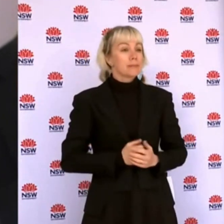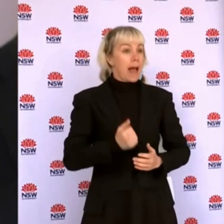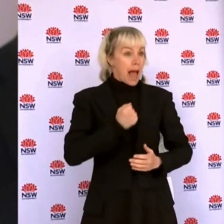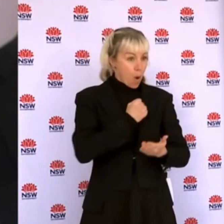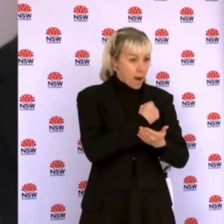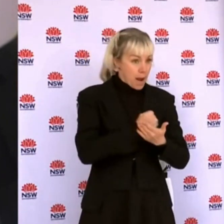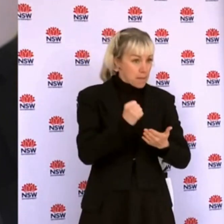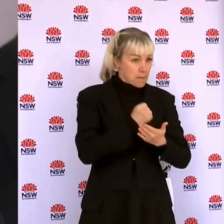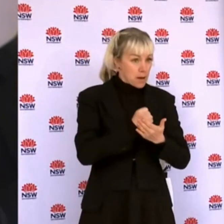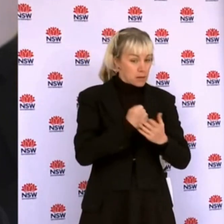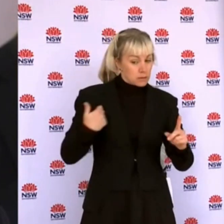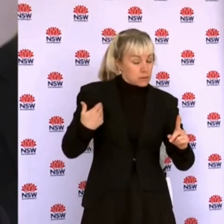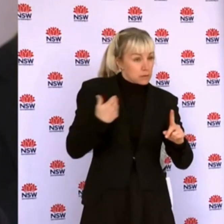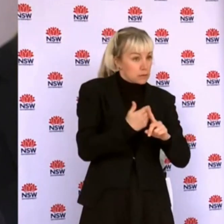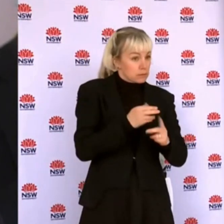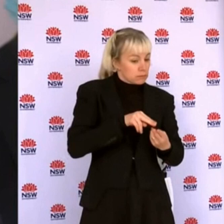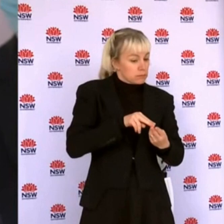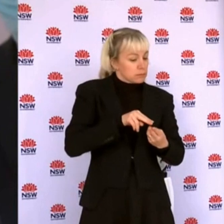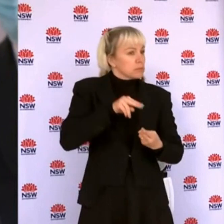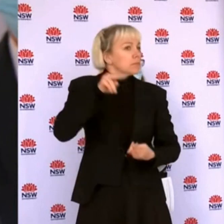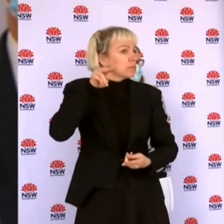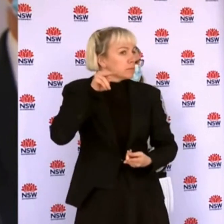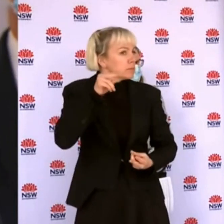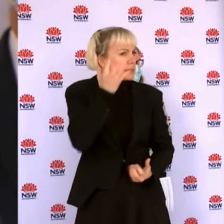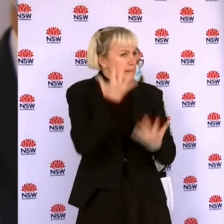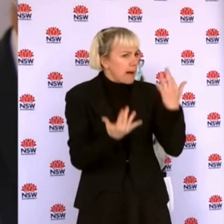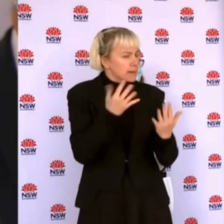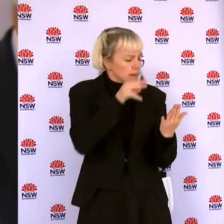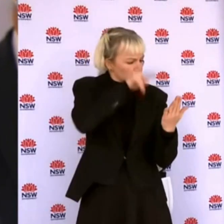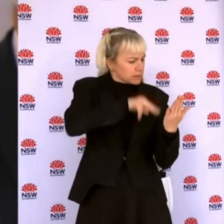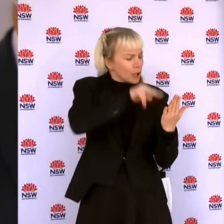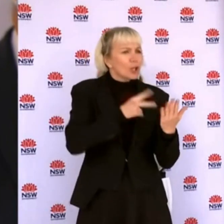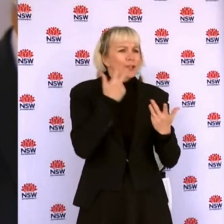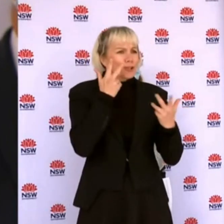the virus is spreading. And the saddest message out of all of that,